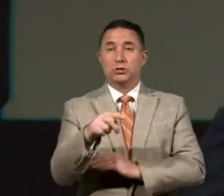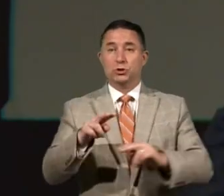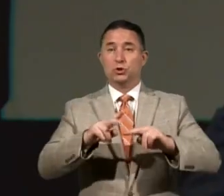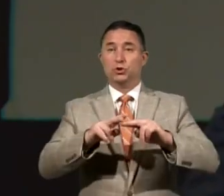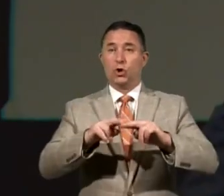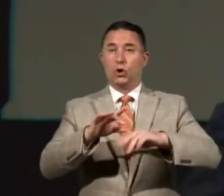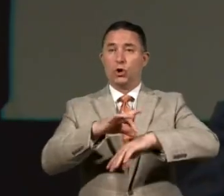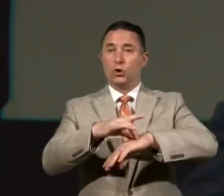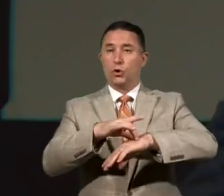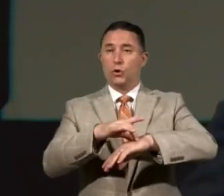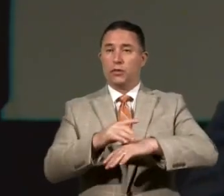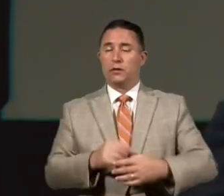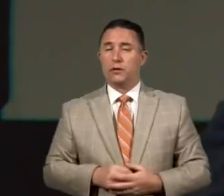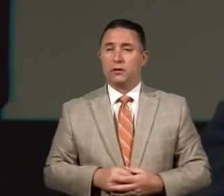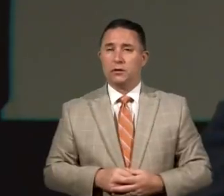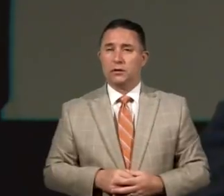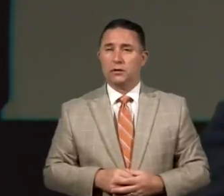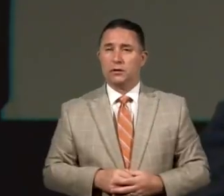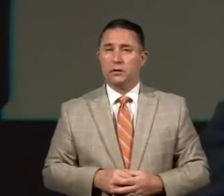salt of the earth.